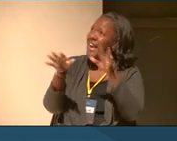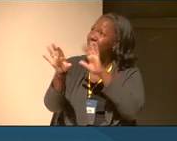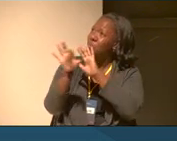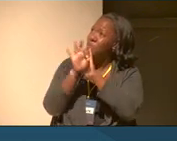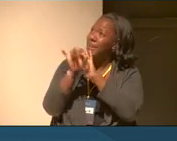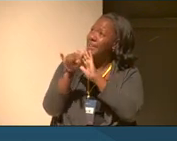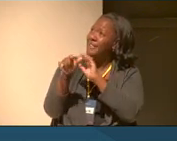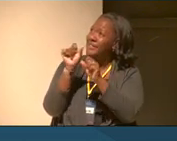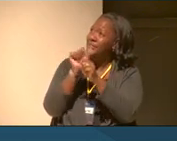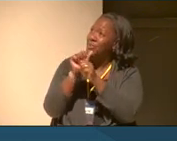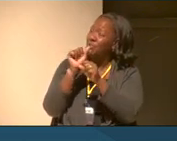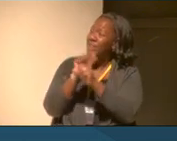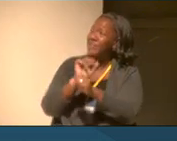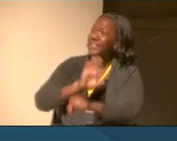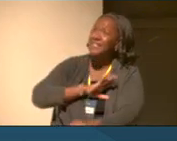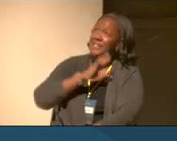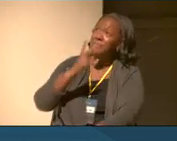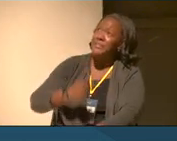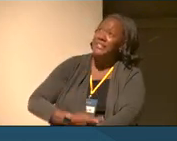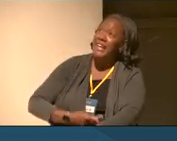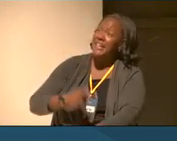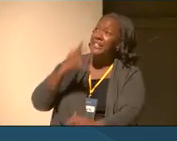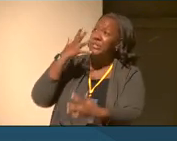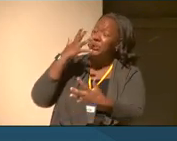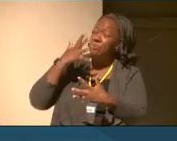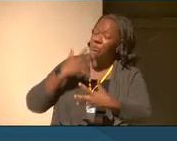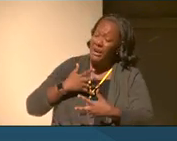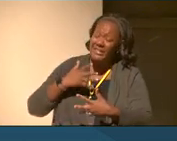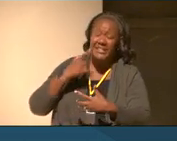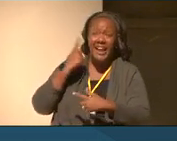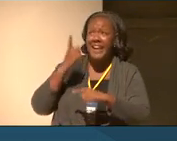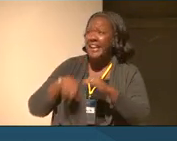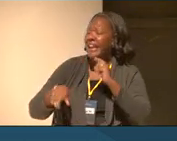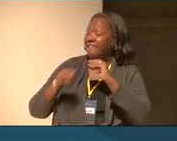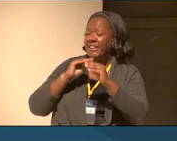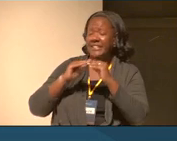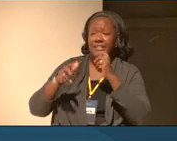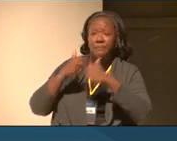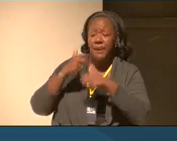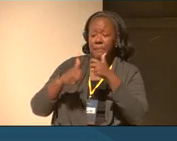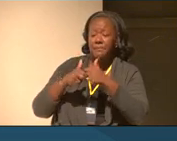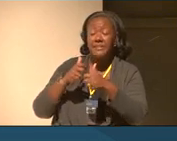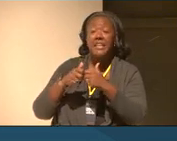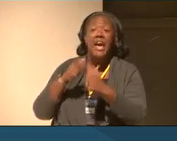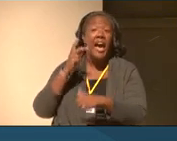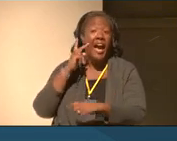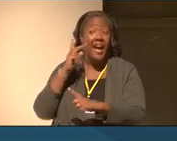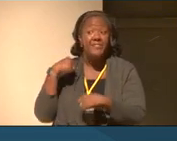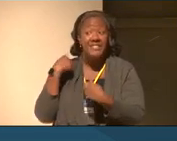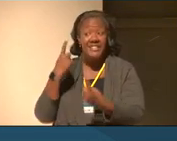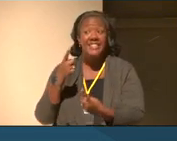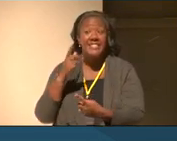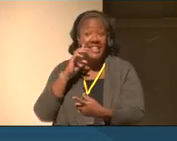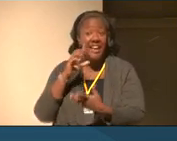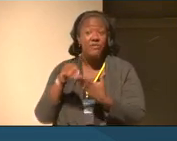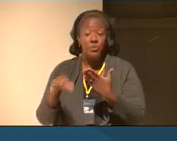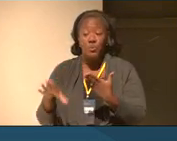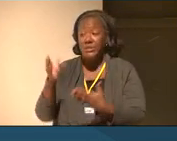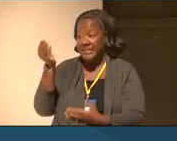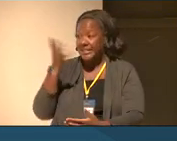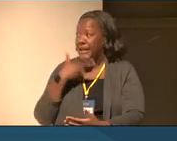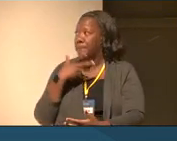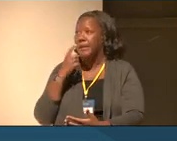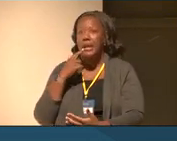so upsetting and depressing, and there's nothing I can do about these problems. And in fact, I've had students since then tell me that they almost left the field